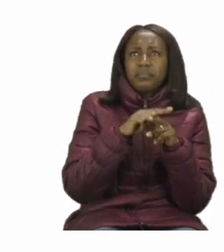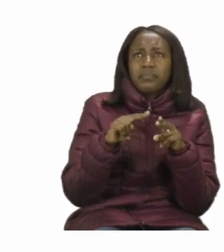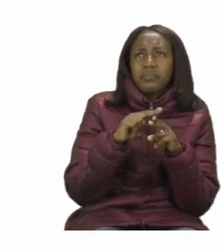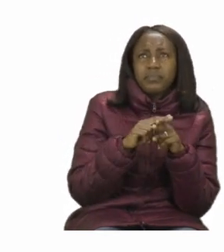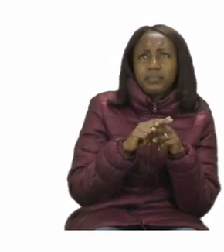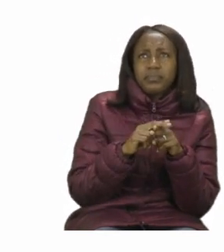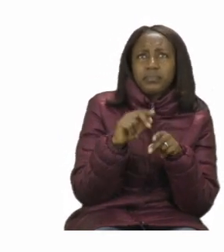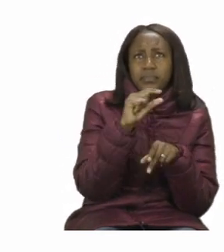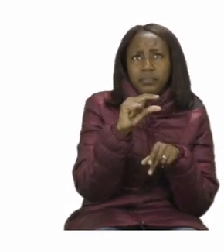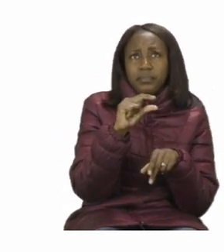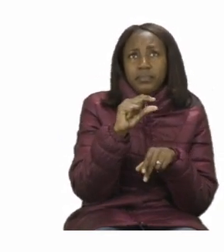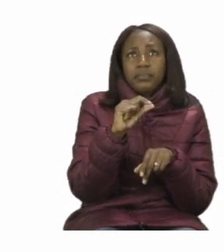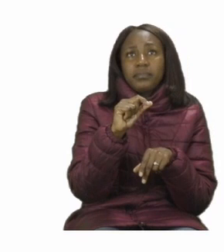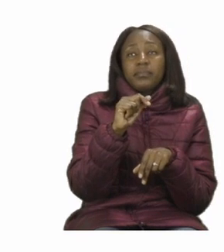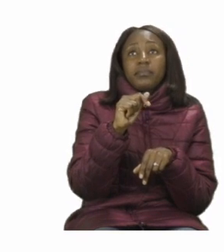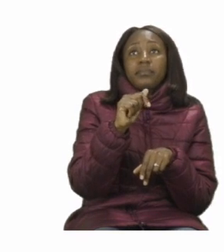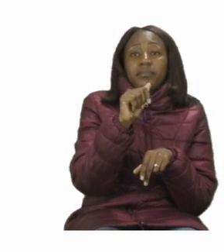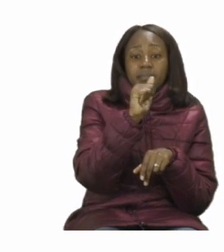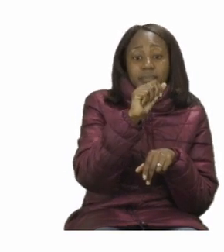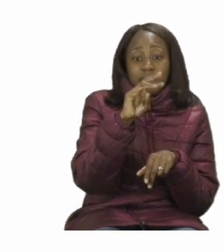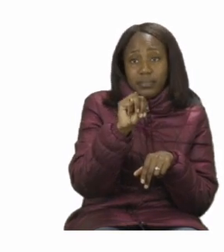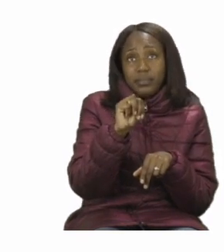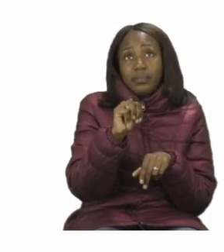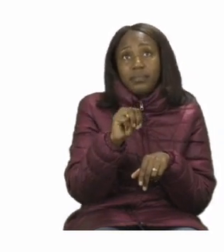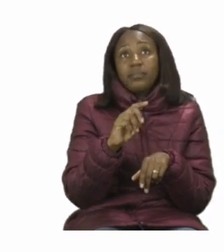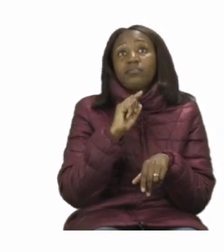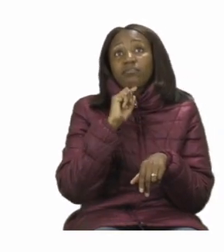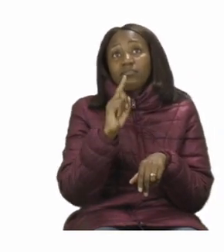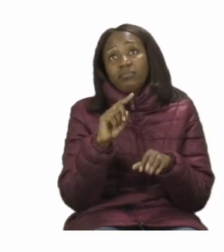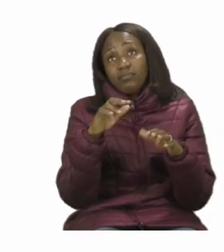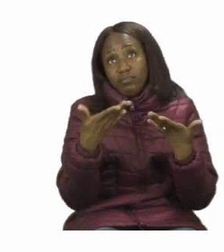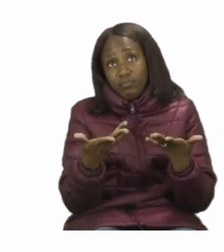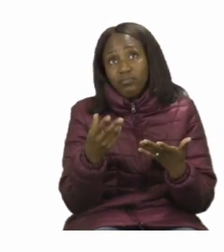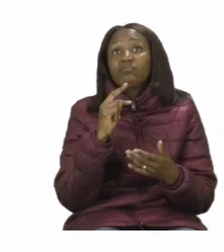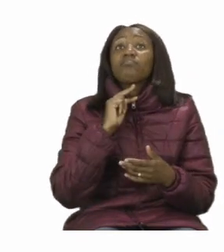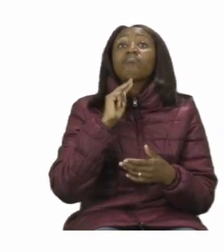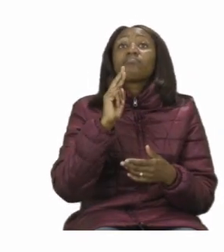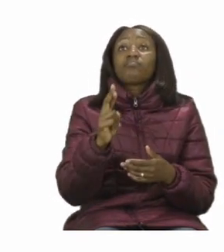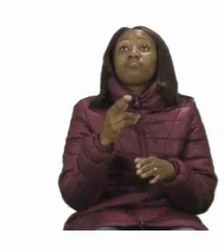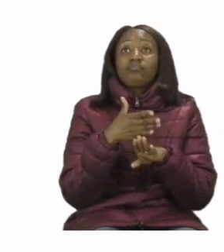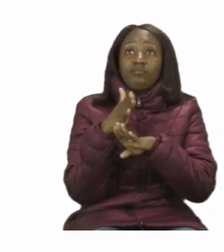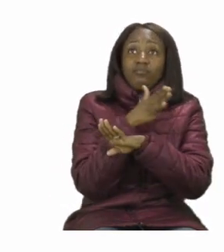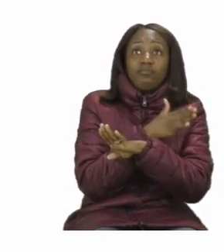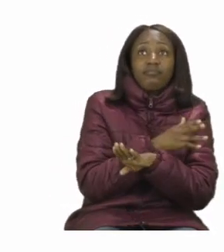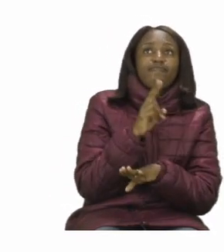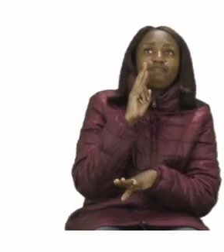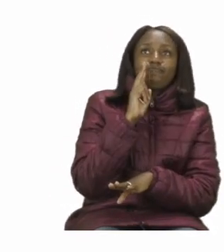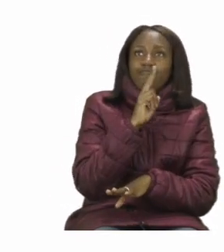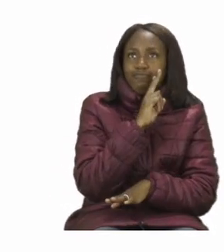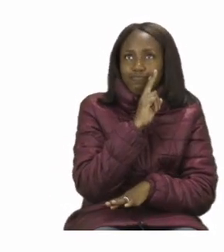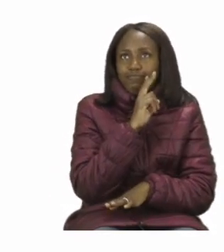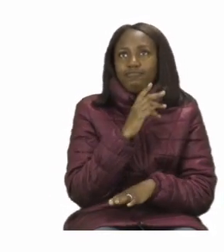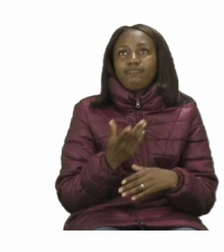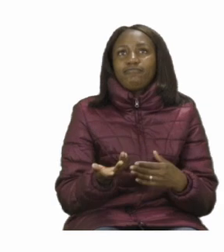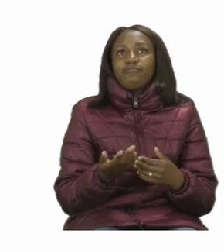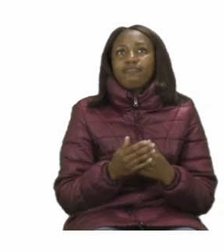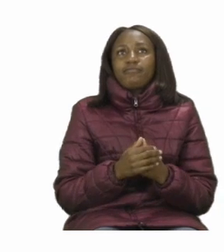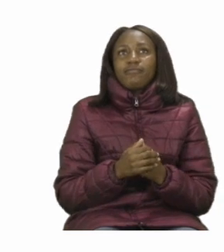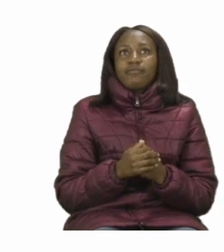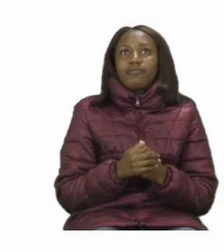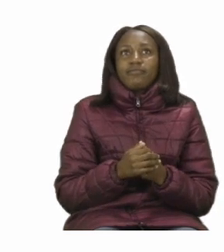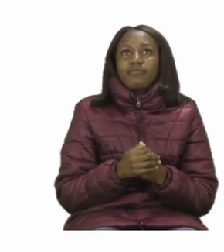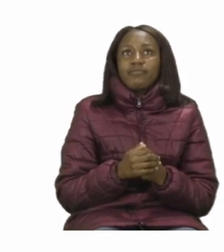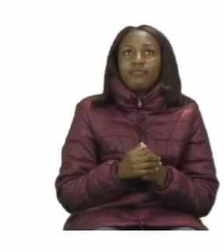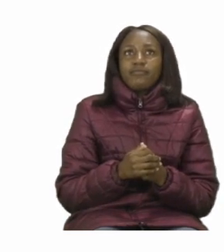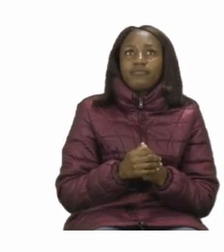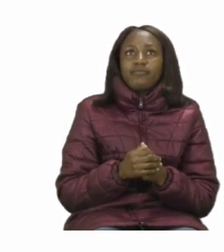words am, is, or are in front of a verb. So the first thing that we